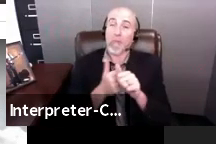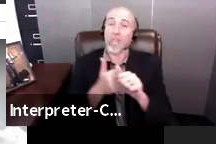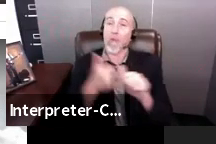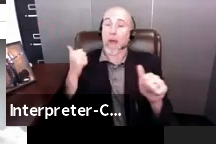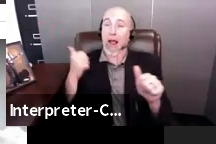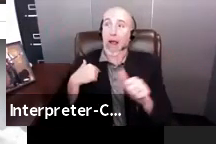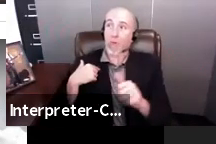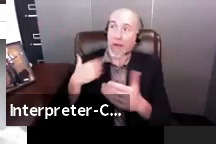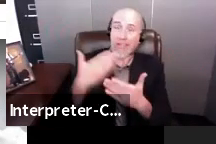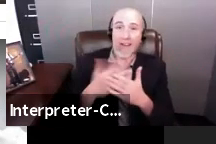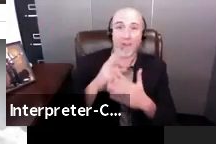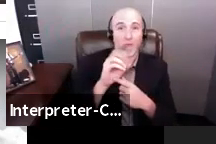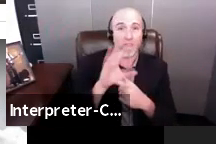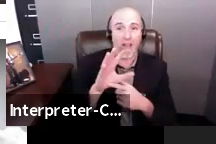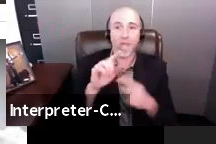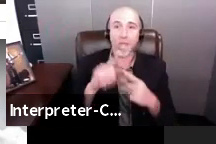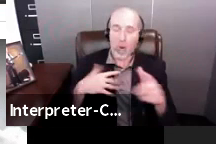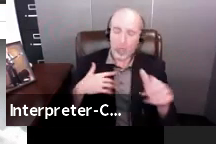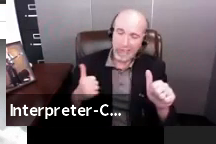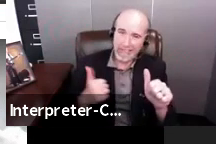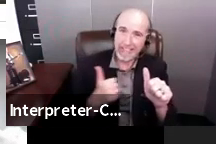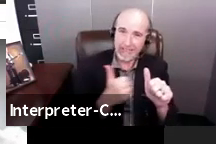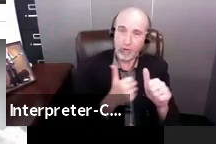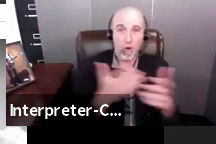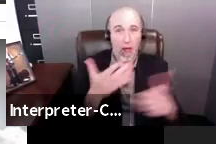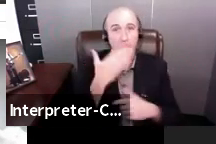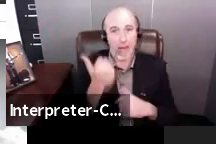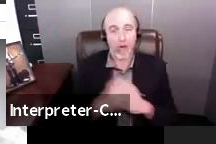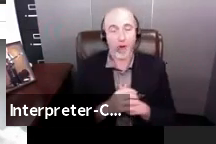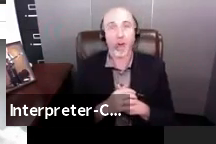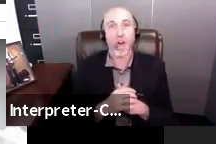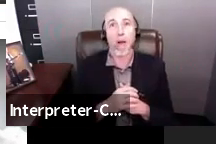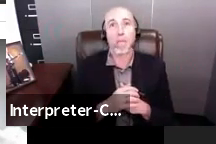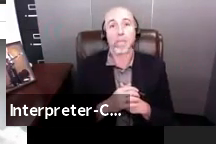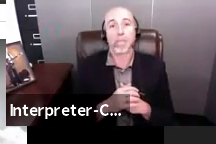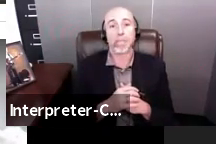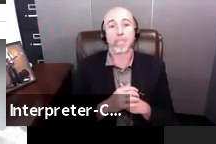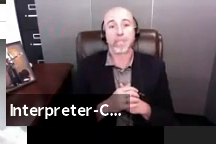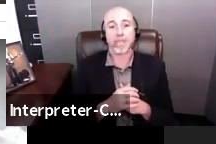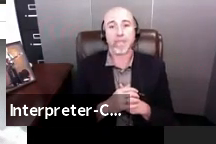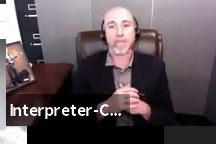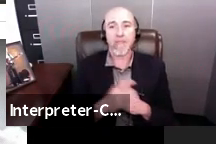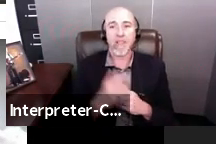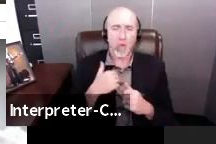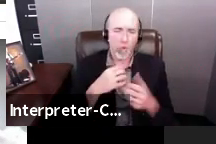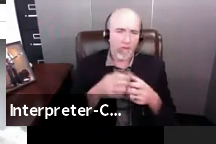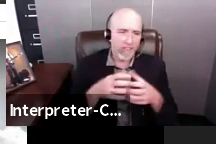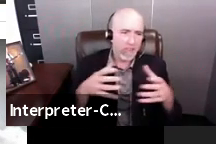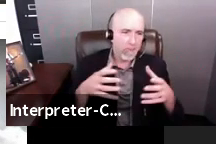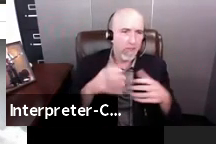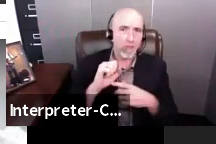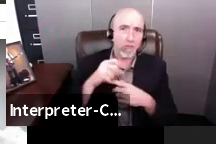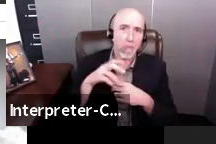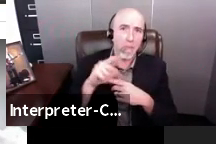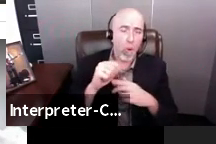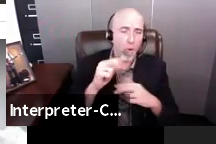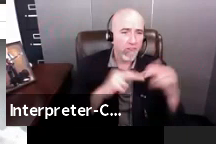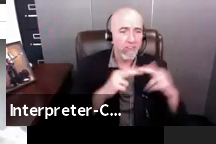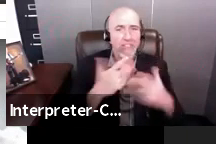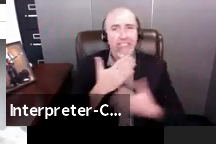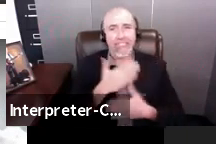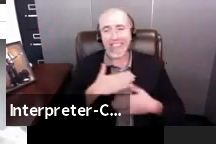got here in 2005, but we're doing a lot better. We have, we've expanded sports arenas,